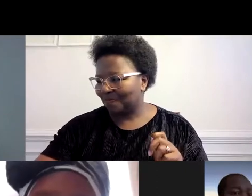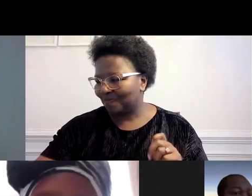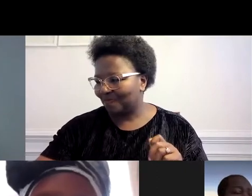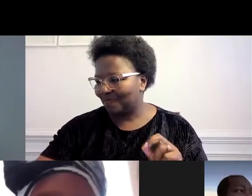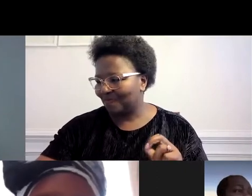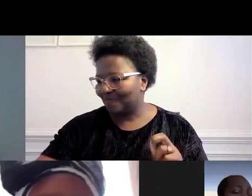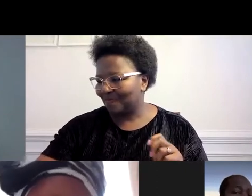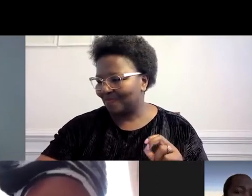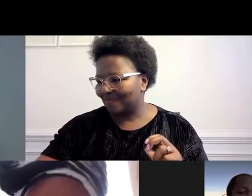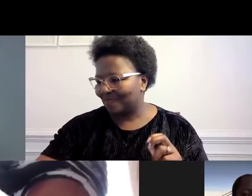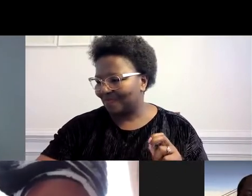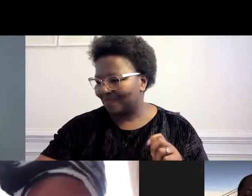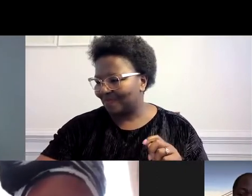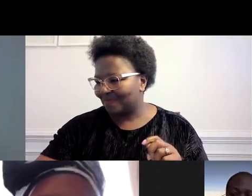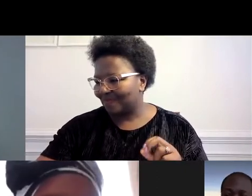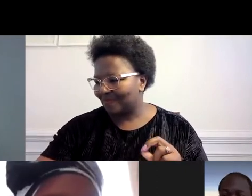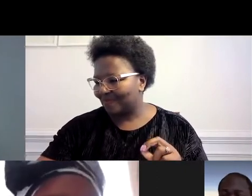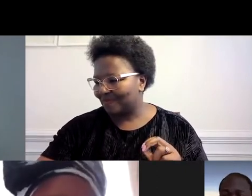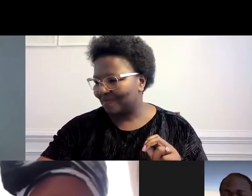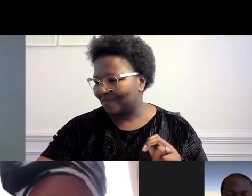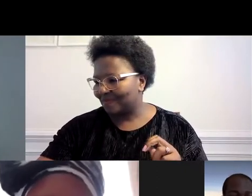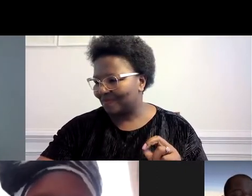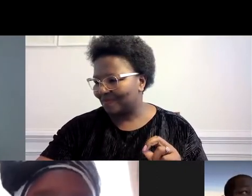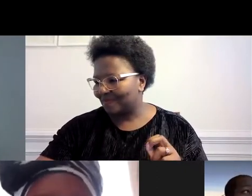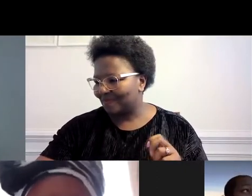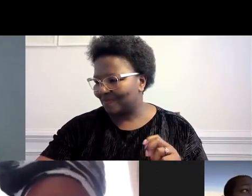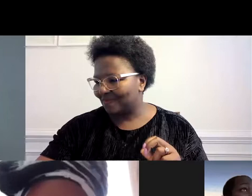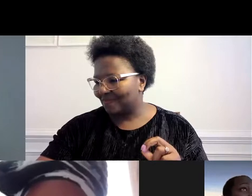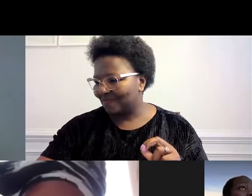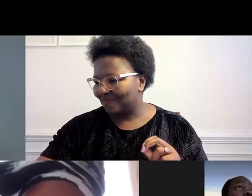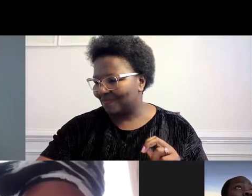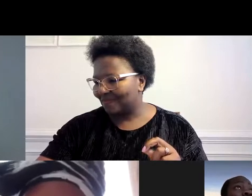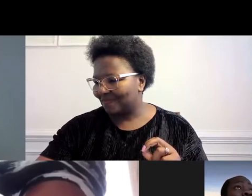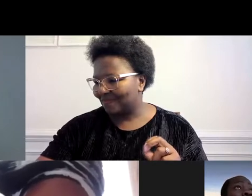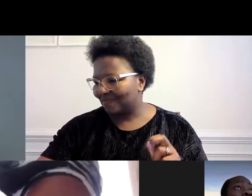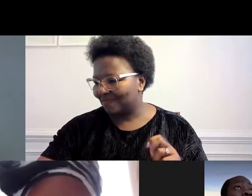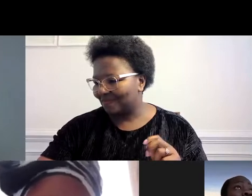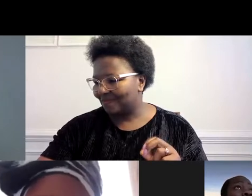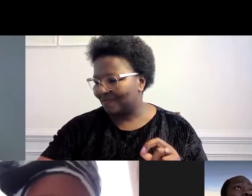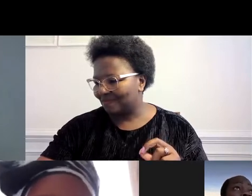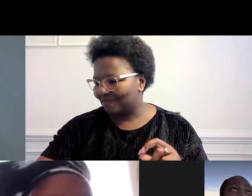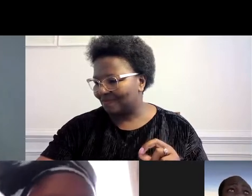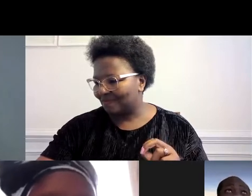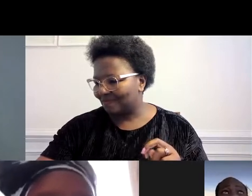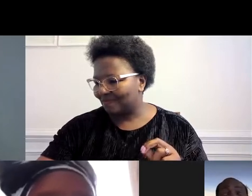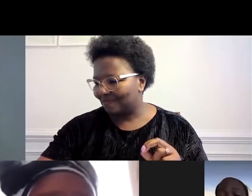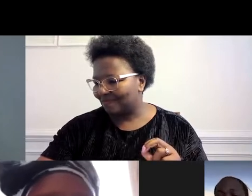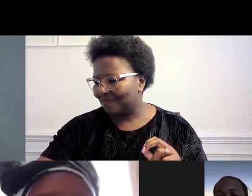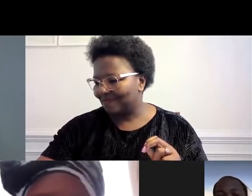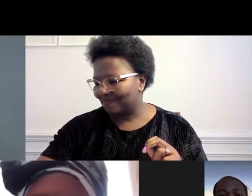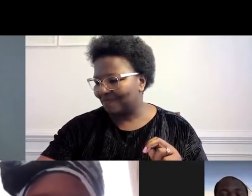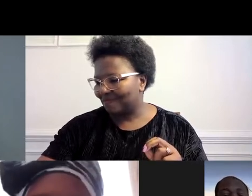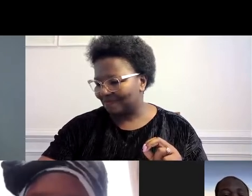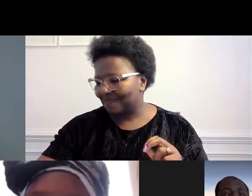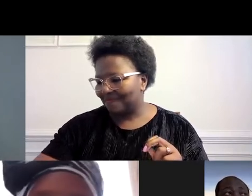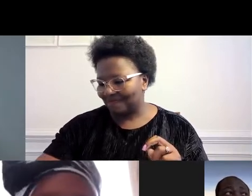been patient, and I feel that being patient has given me a passion to be in this light. So looking forward to be in the